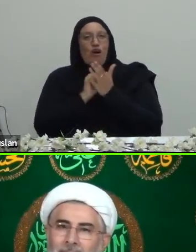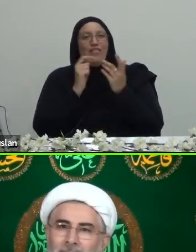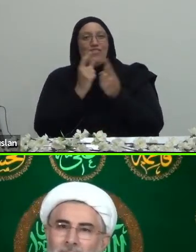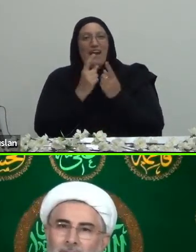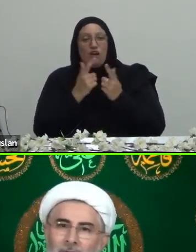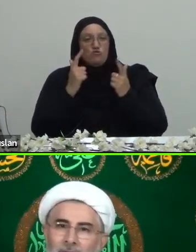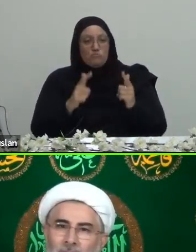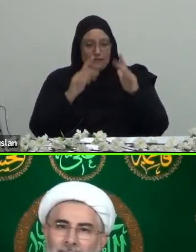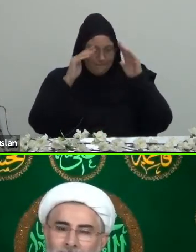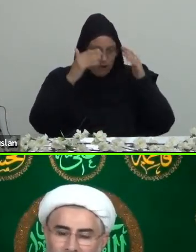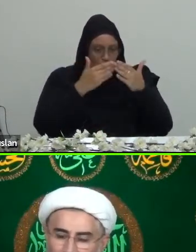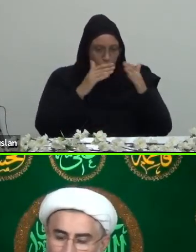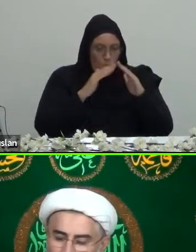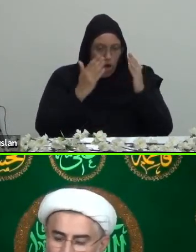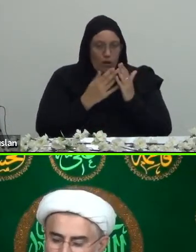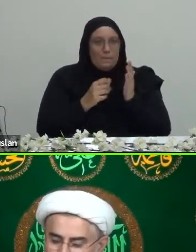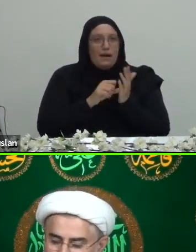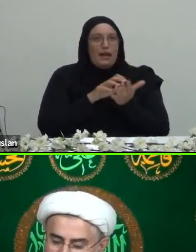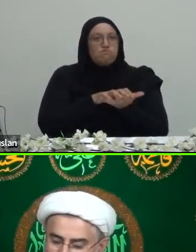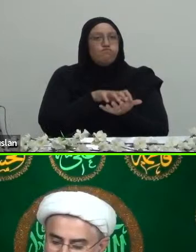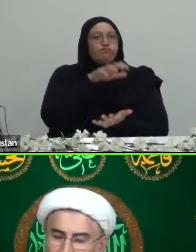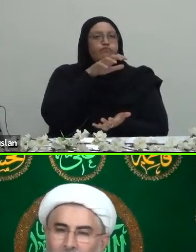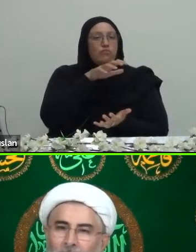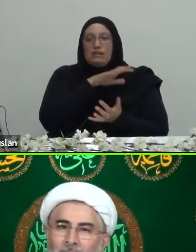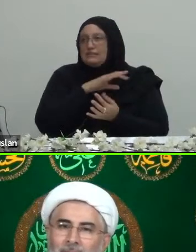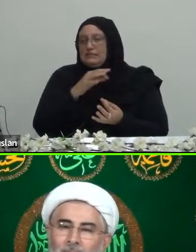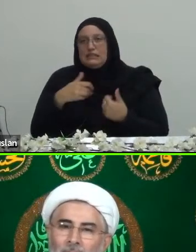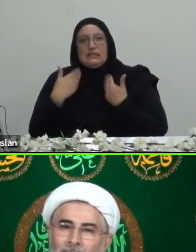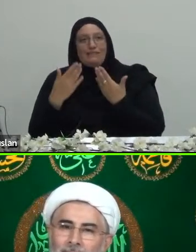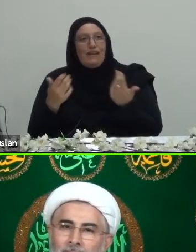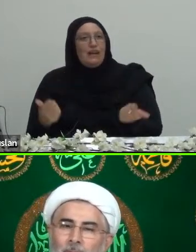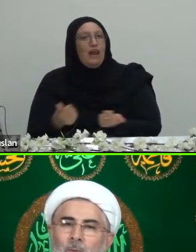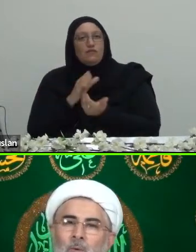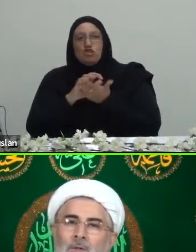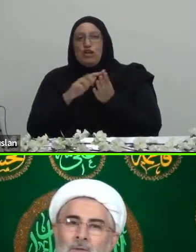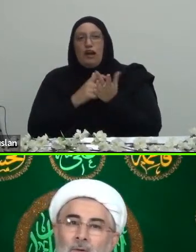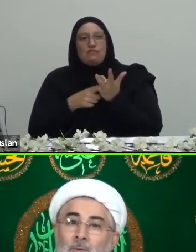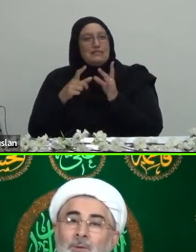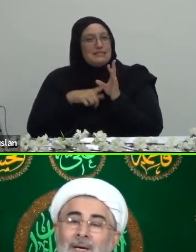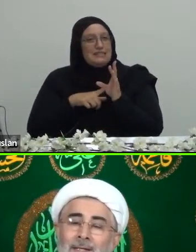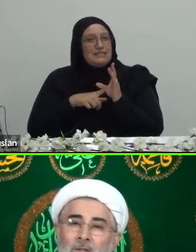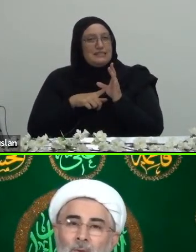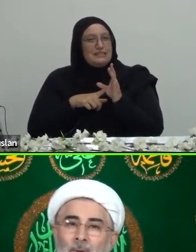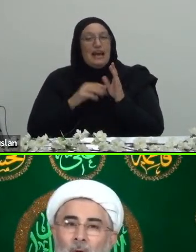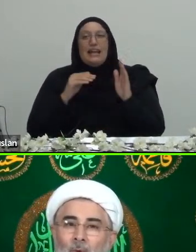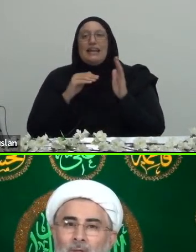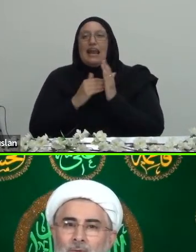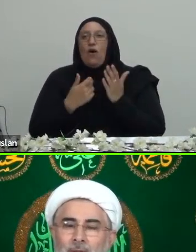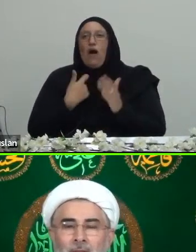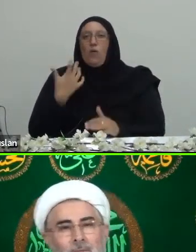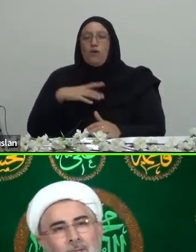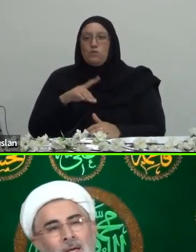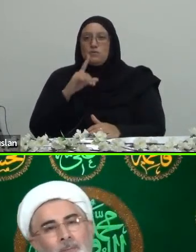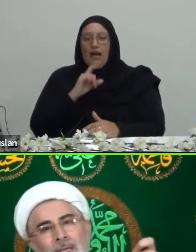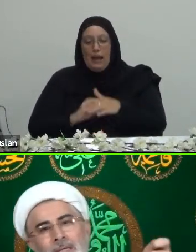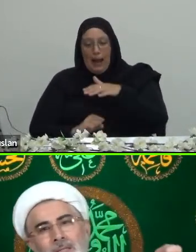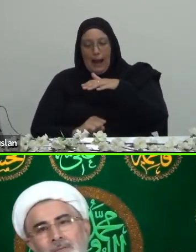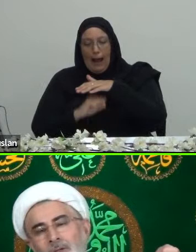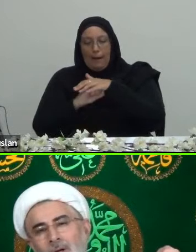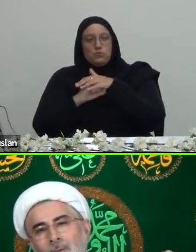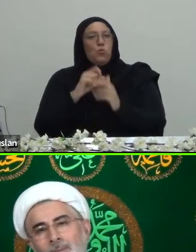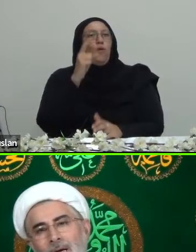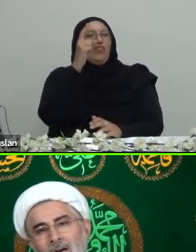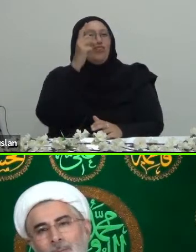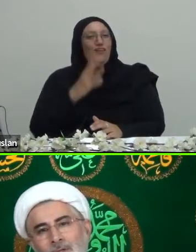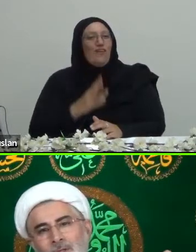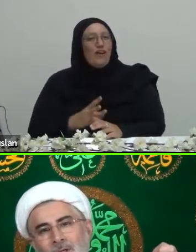I didn't give enough charity. Now I want to say that whatever that I've left with, to the maximum of 1/3 of it, please give